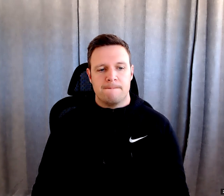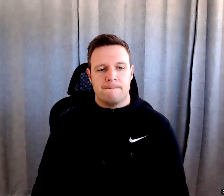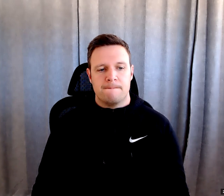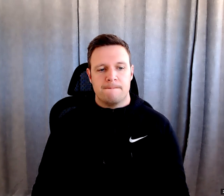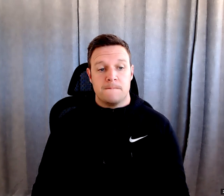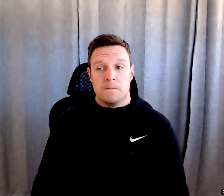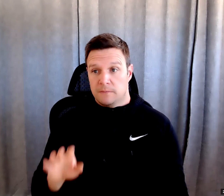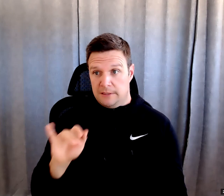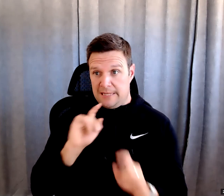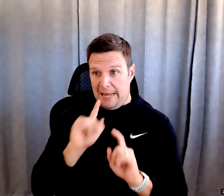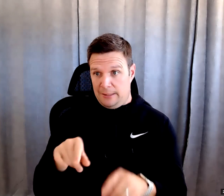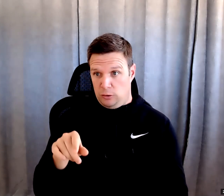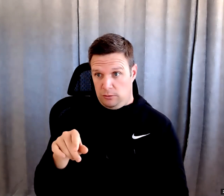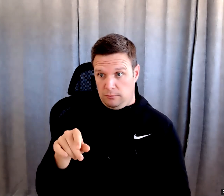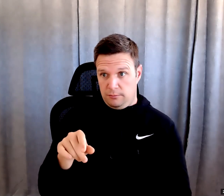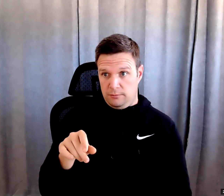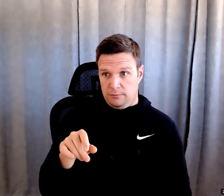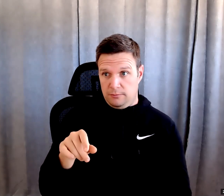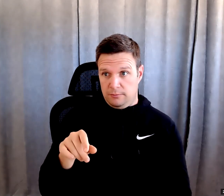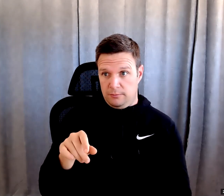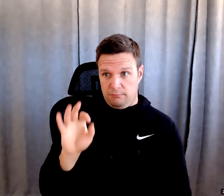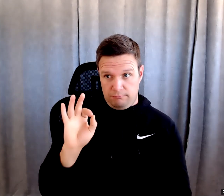Did that answer your question, Diana?